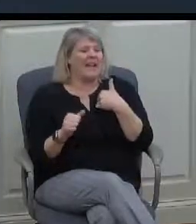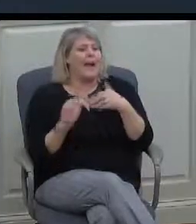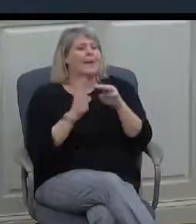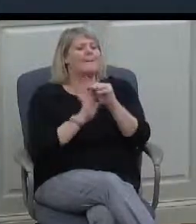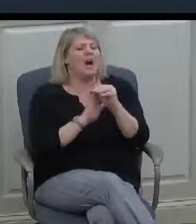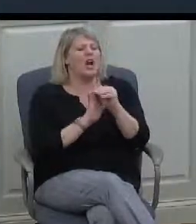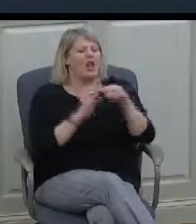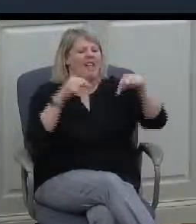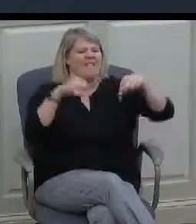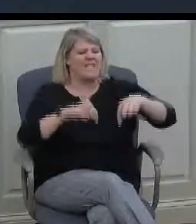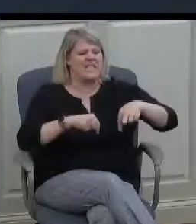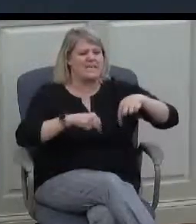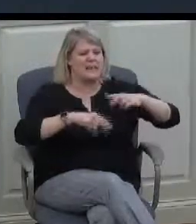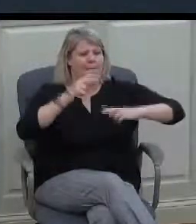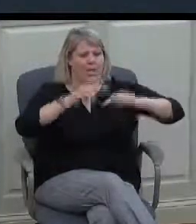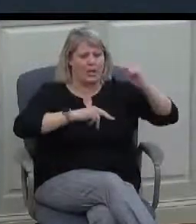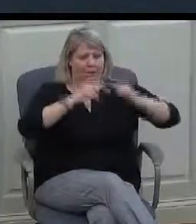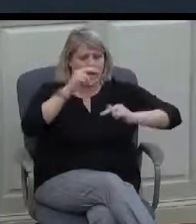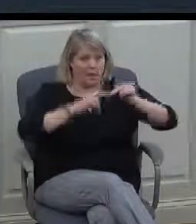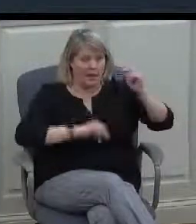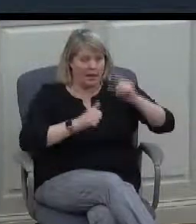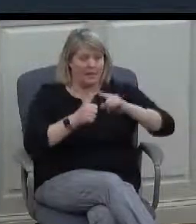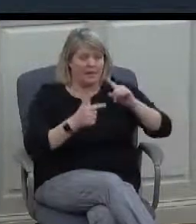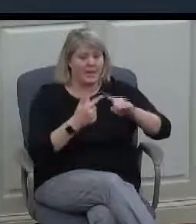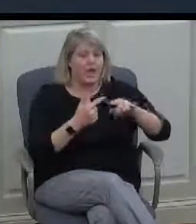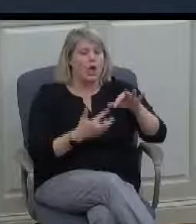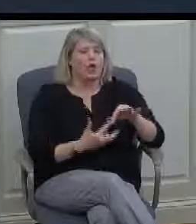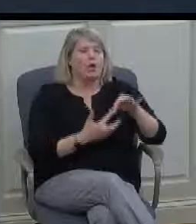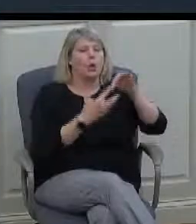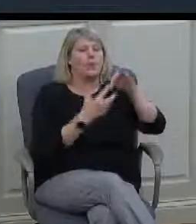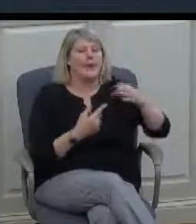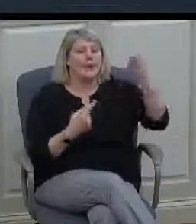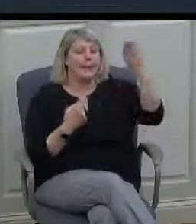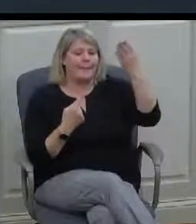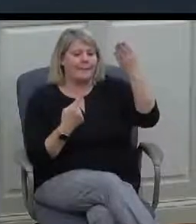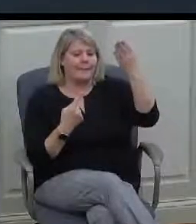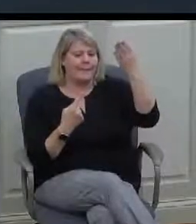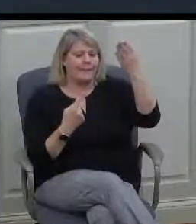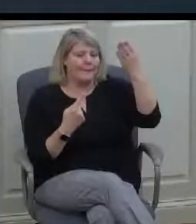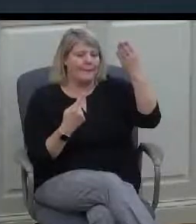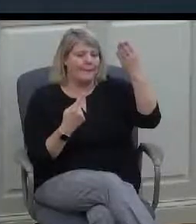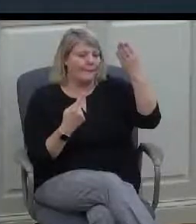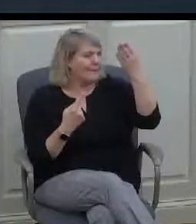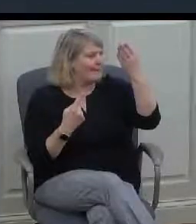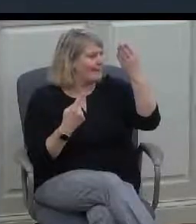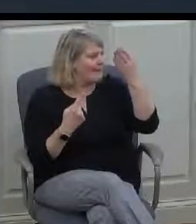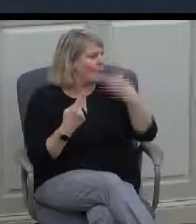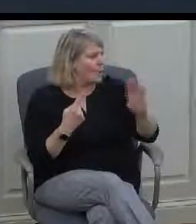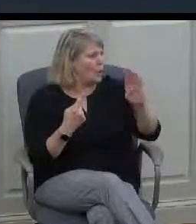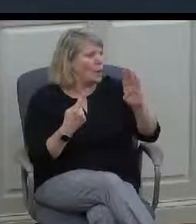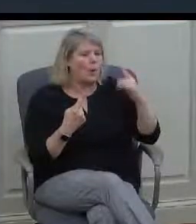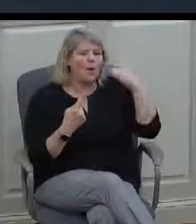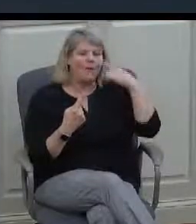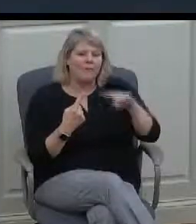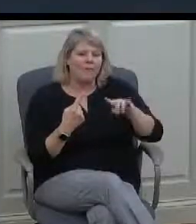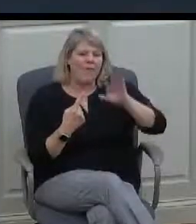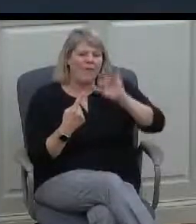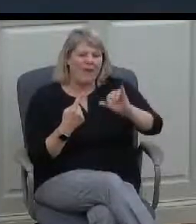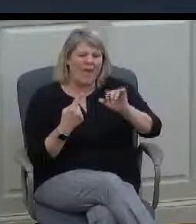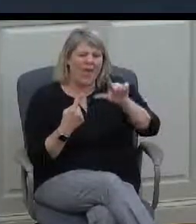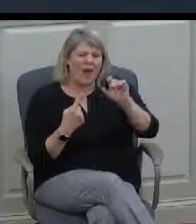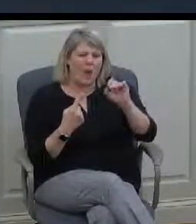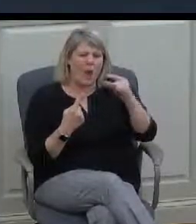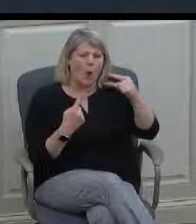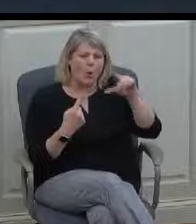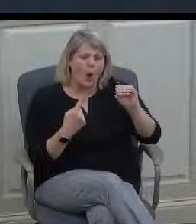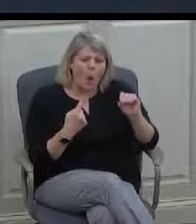in. A unique blue for this logo identity package, unique